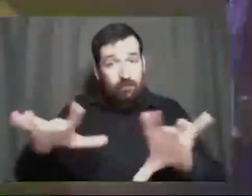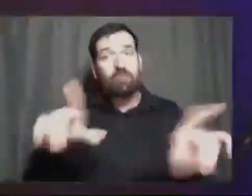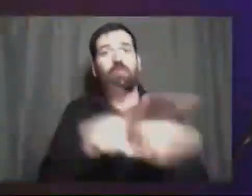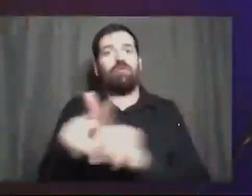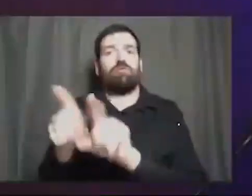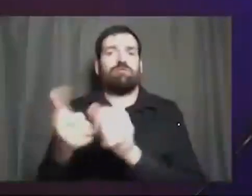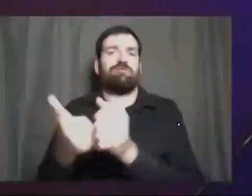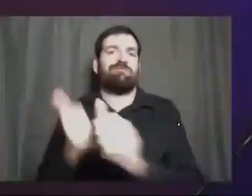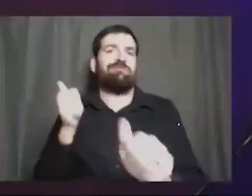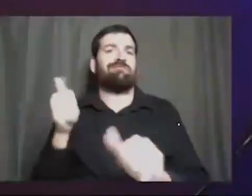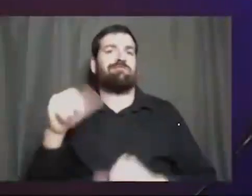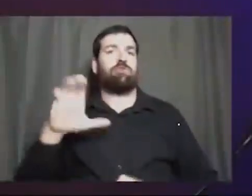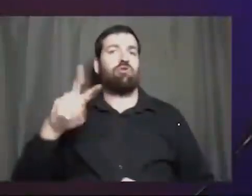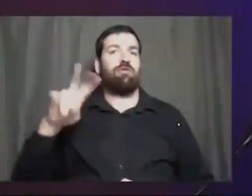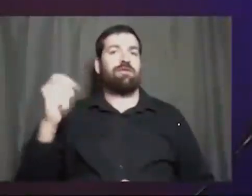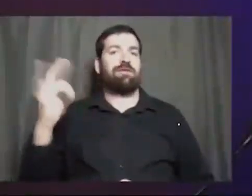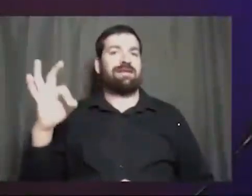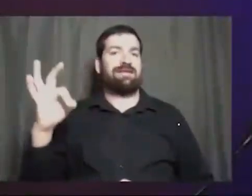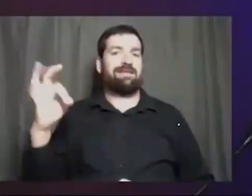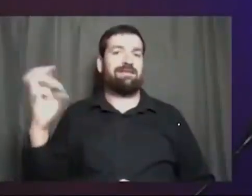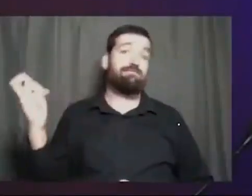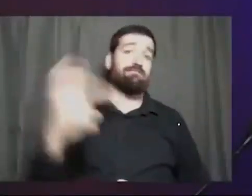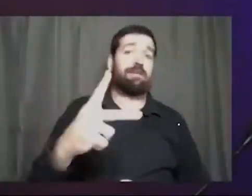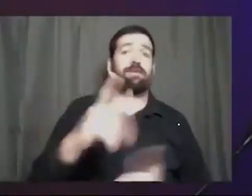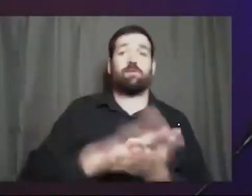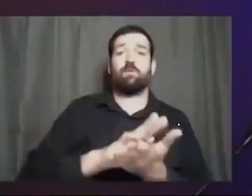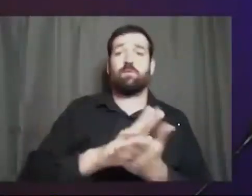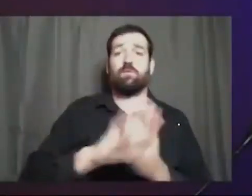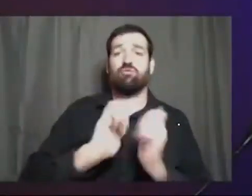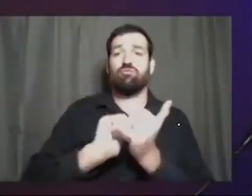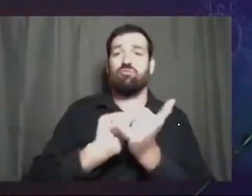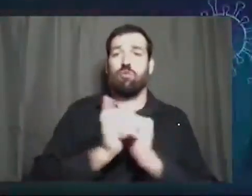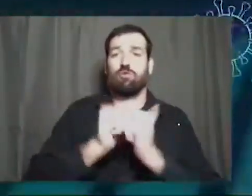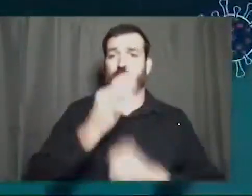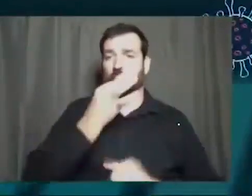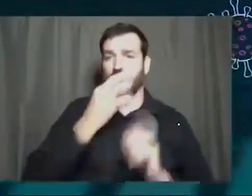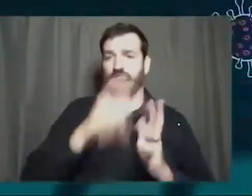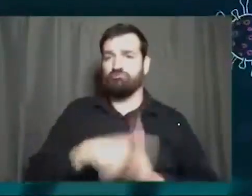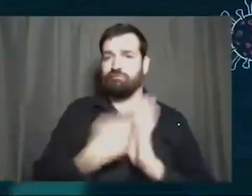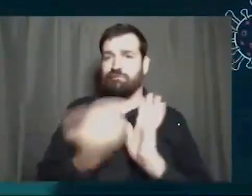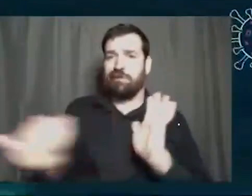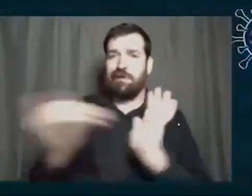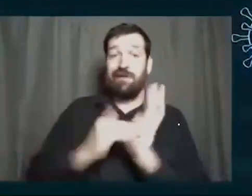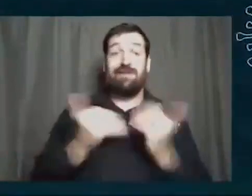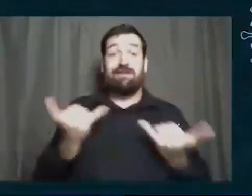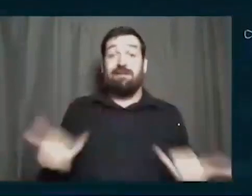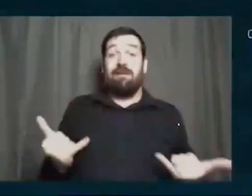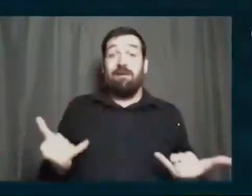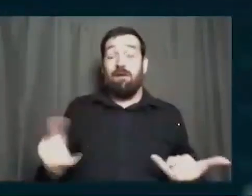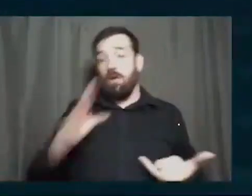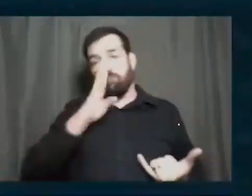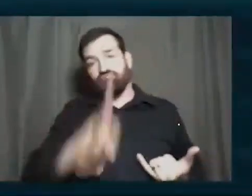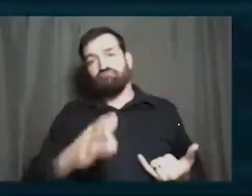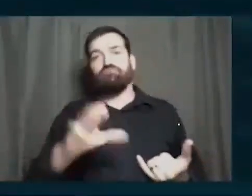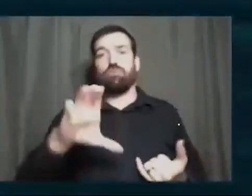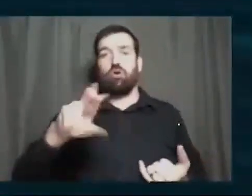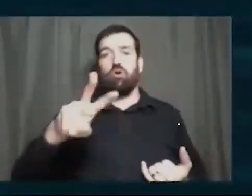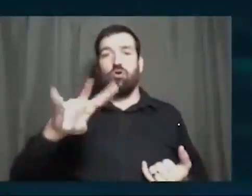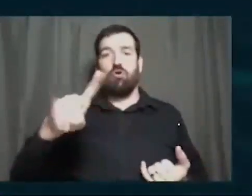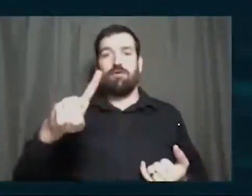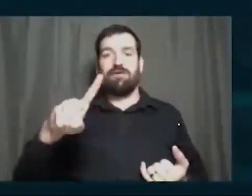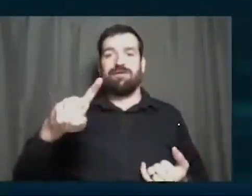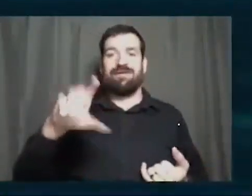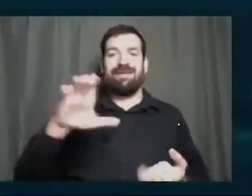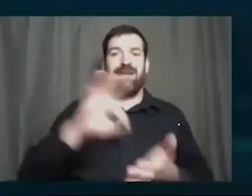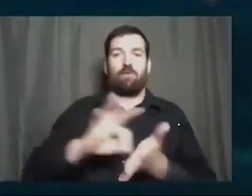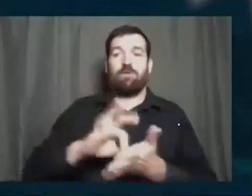head back to school sports and those get underway. But first, let's get straight to our COVID count this morning. Lance Williamson, good to